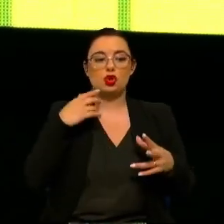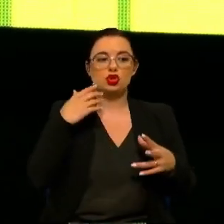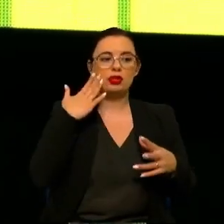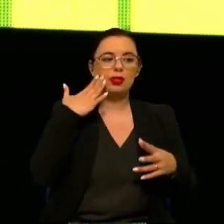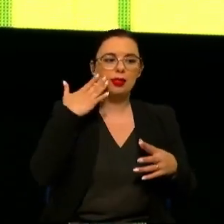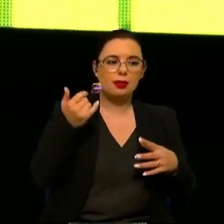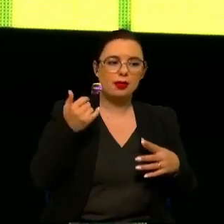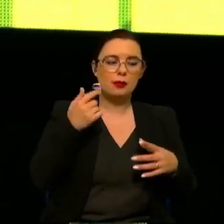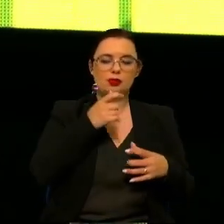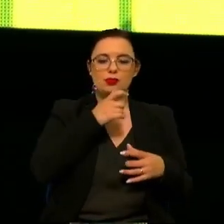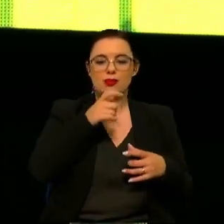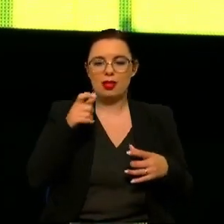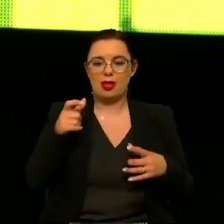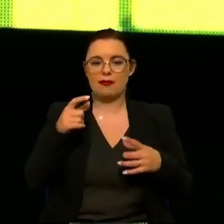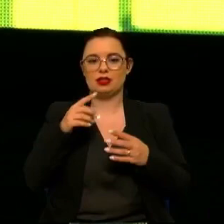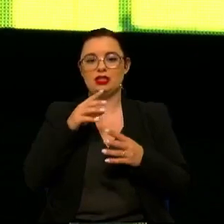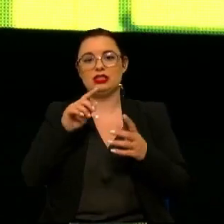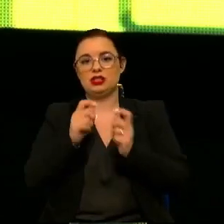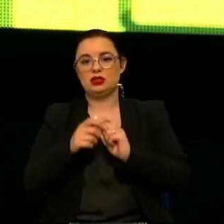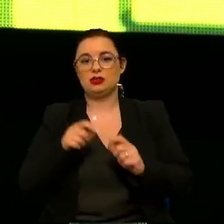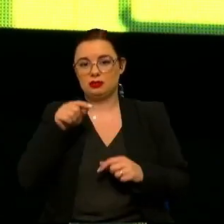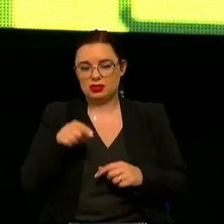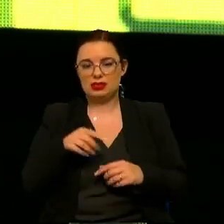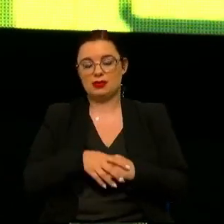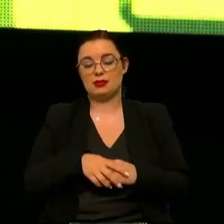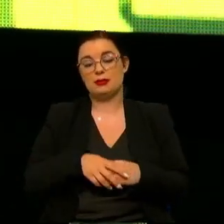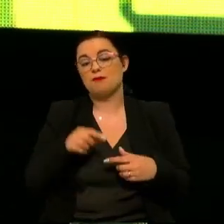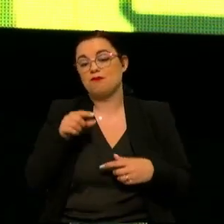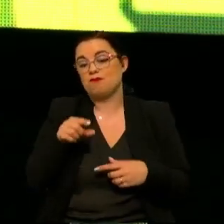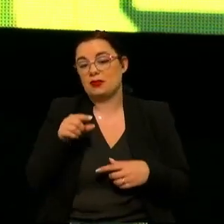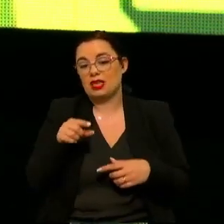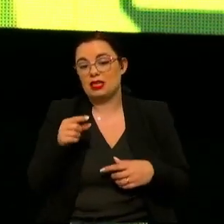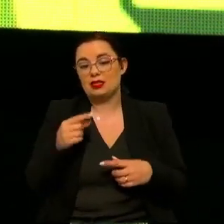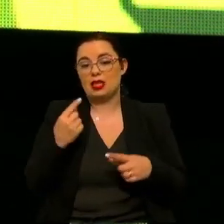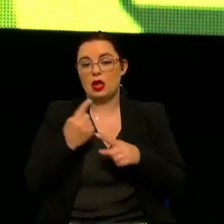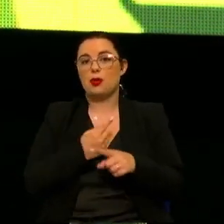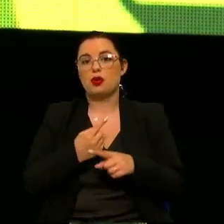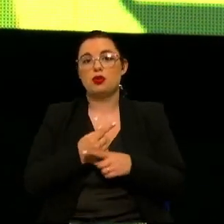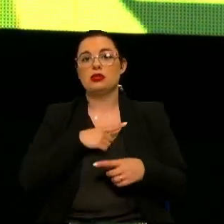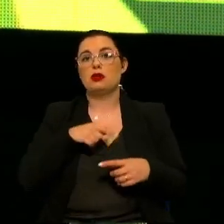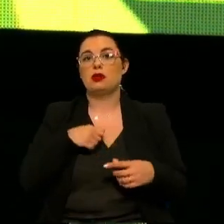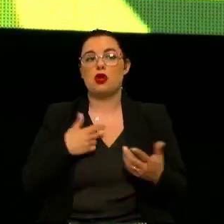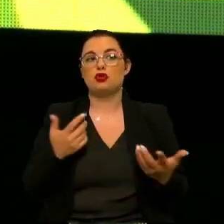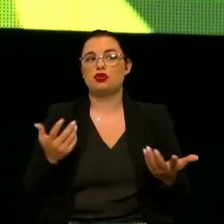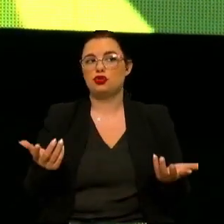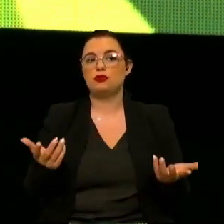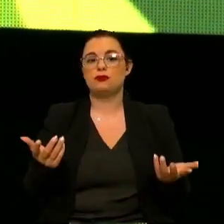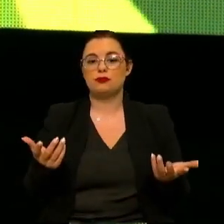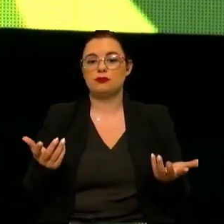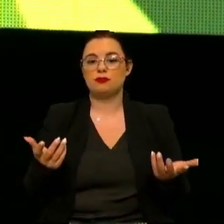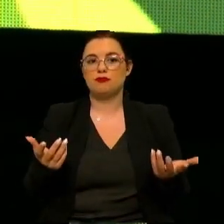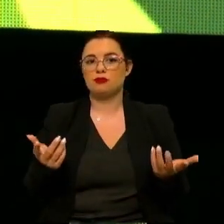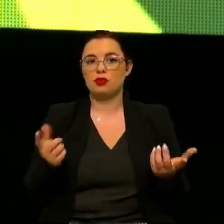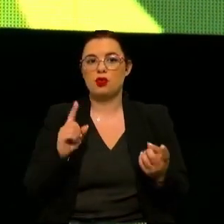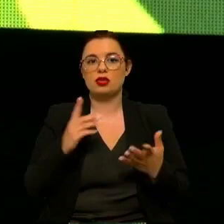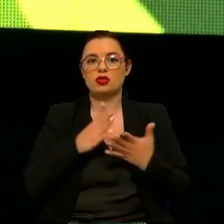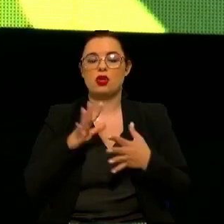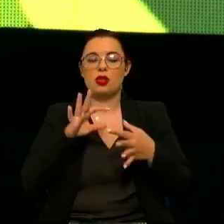we try is to have that voice. So it's something that